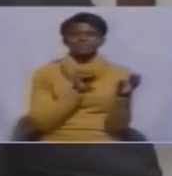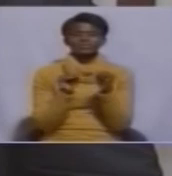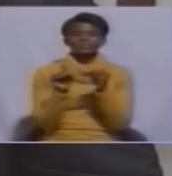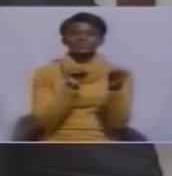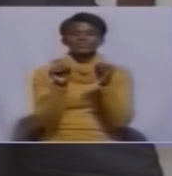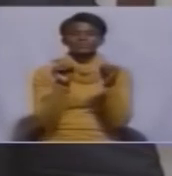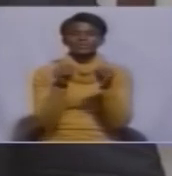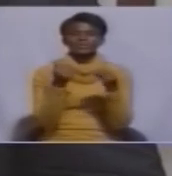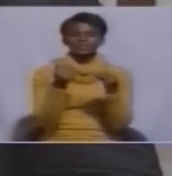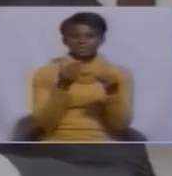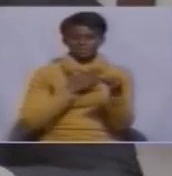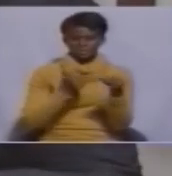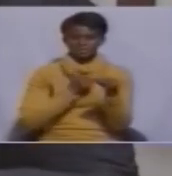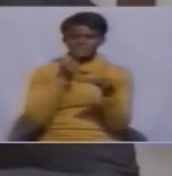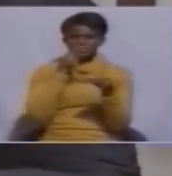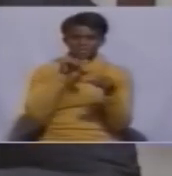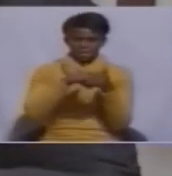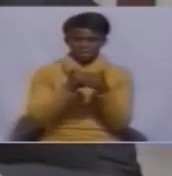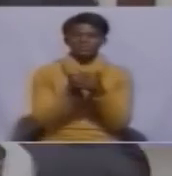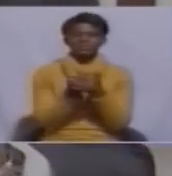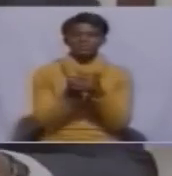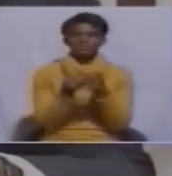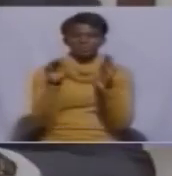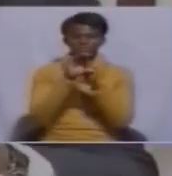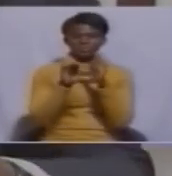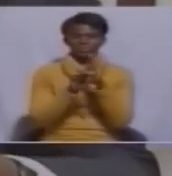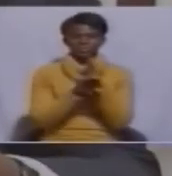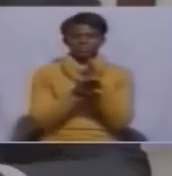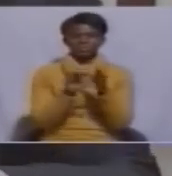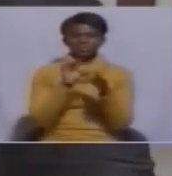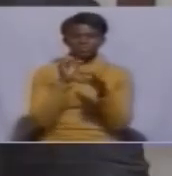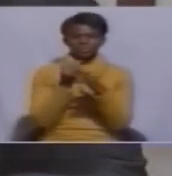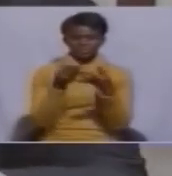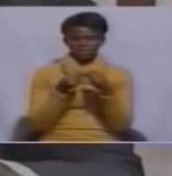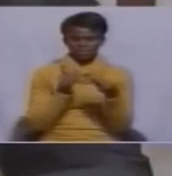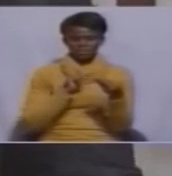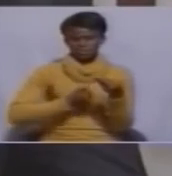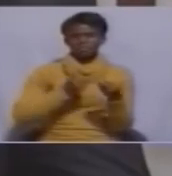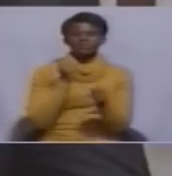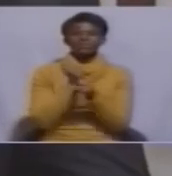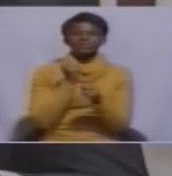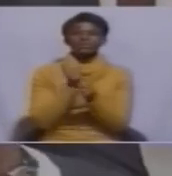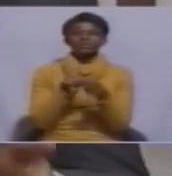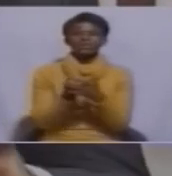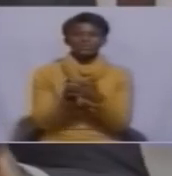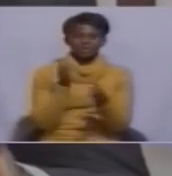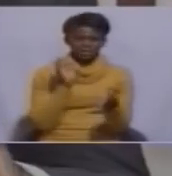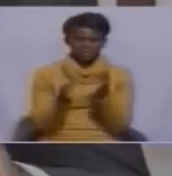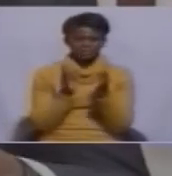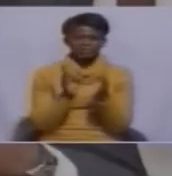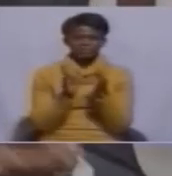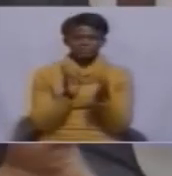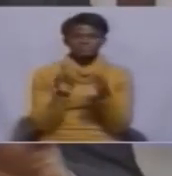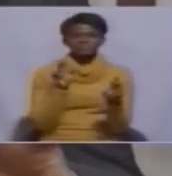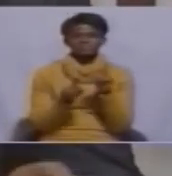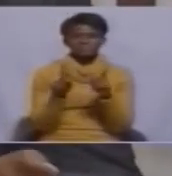said, let's see how this constitution, this amendment we have given ourselves will work out. If the